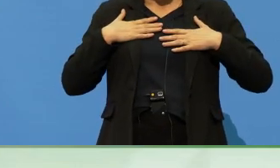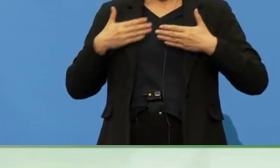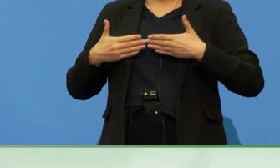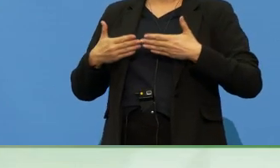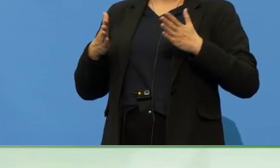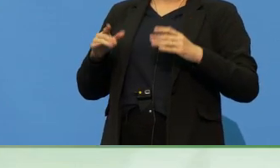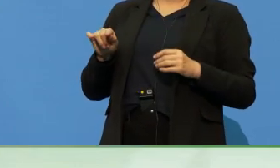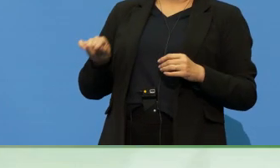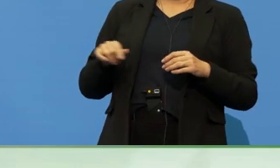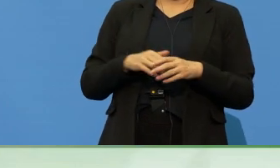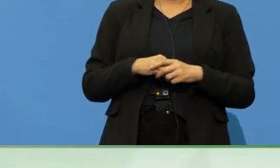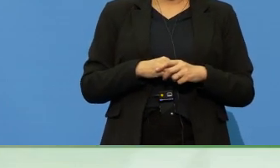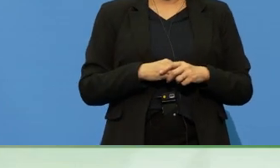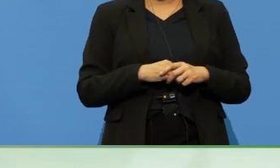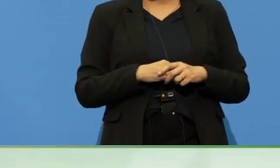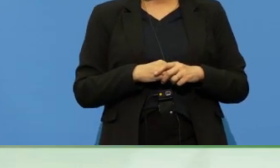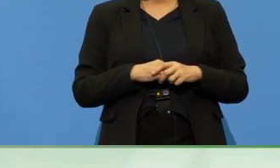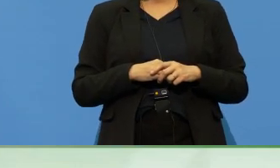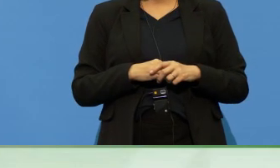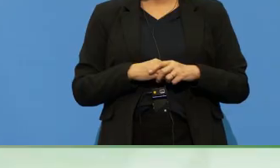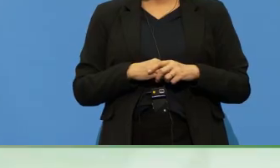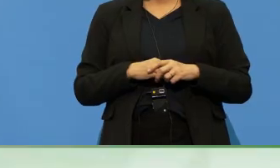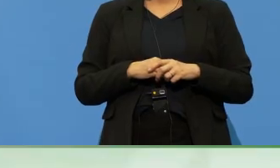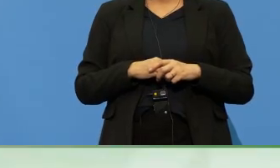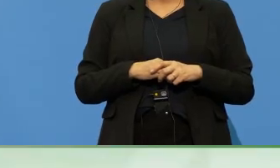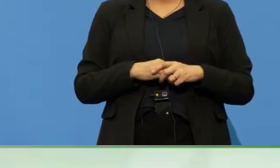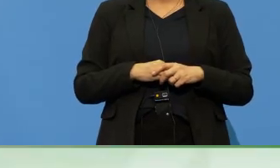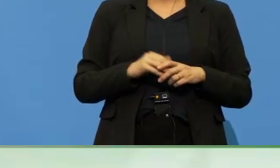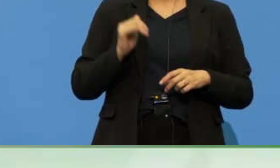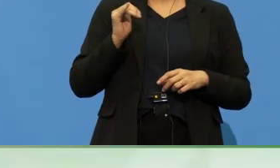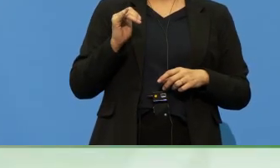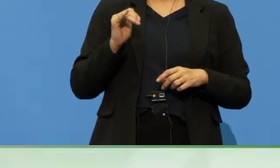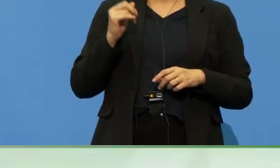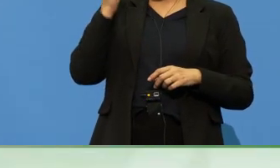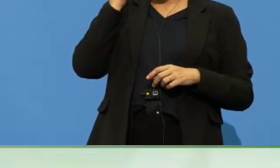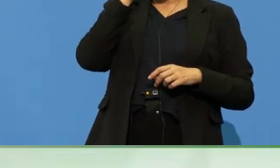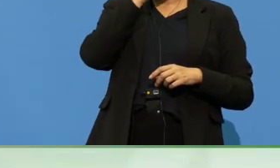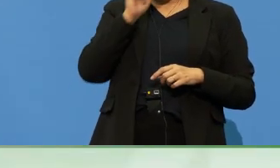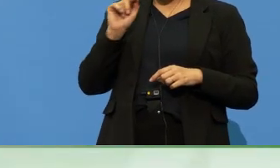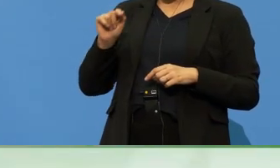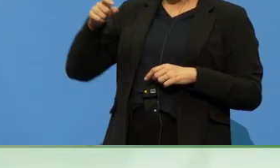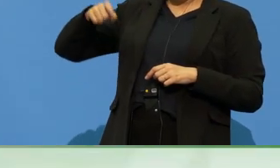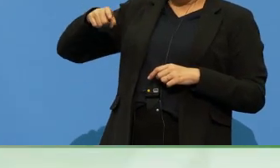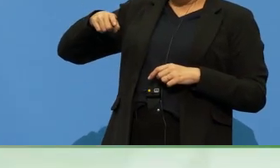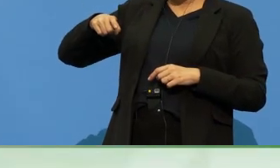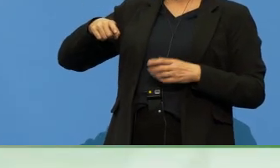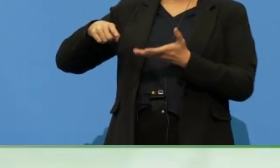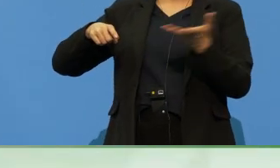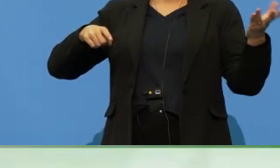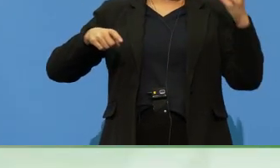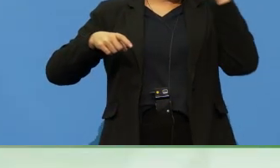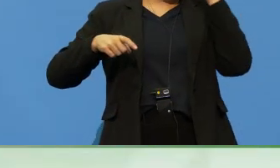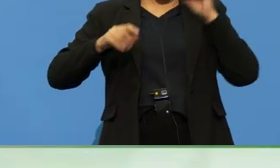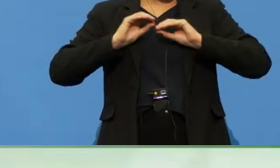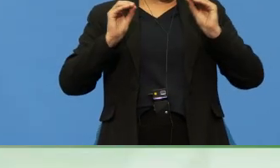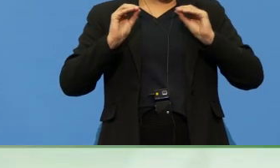and when we see that what is good for blind people usually is good for all people, because when it's more accessible for us, it's more